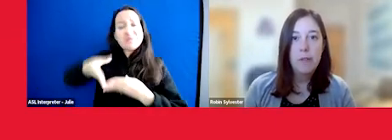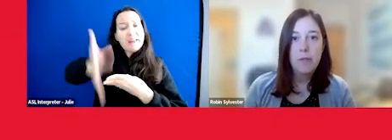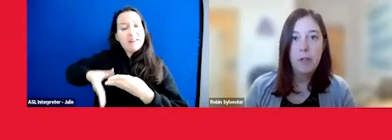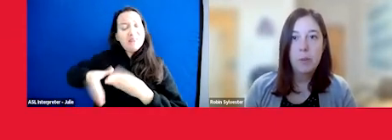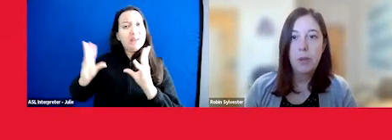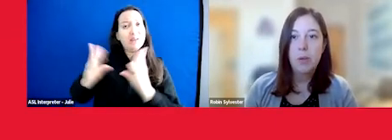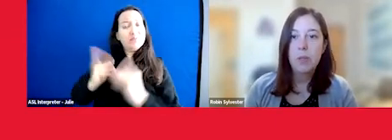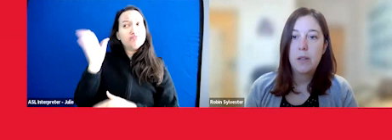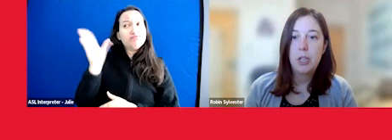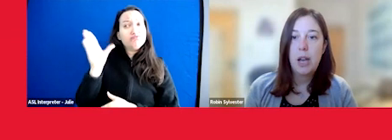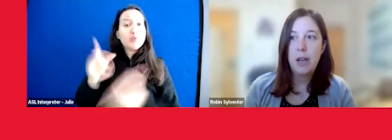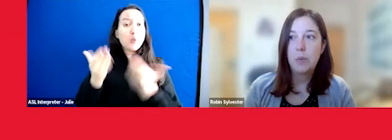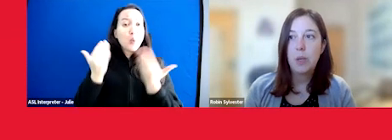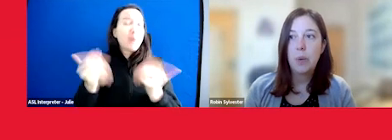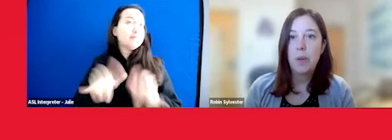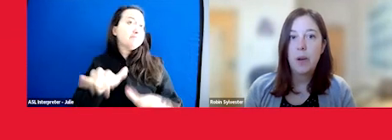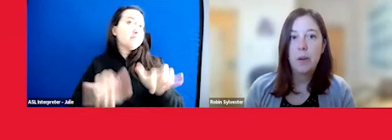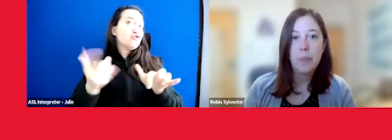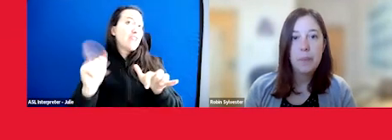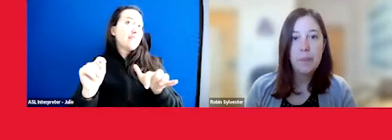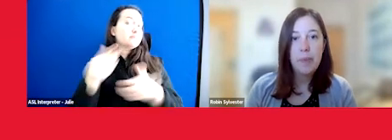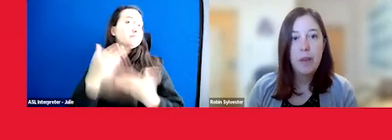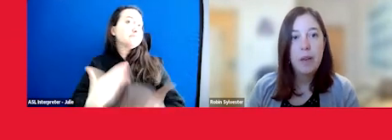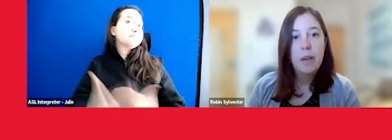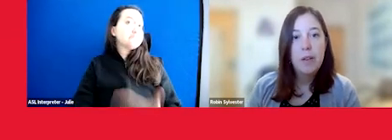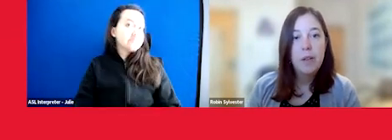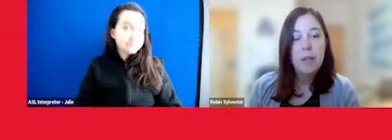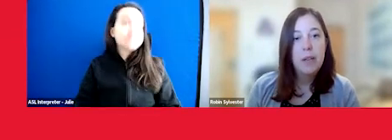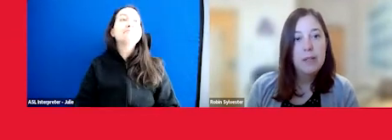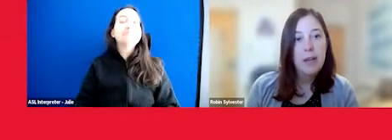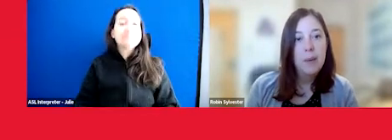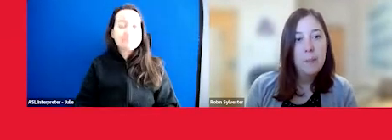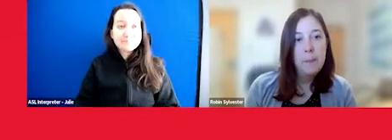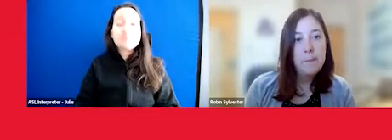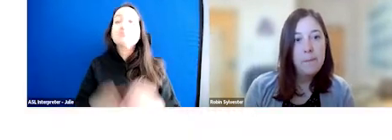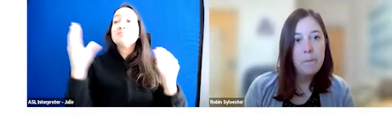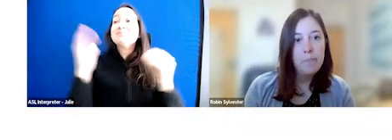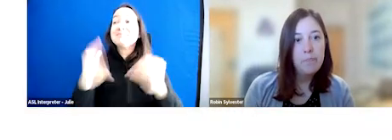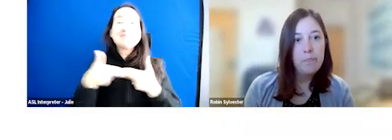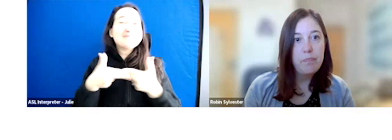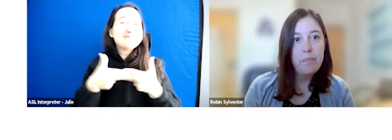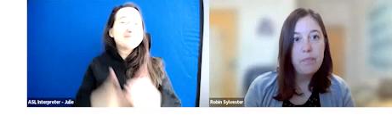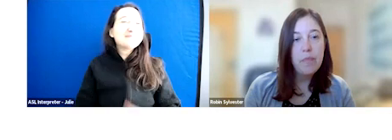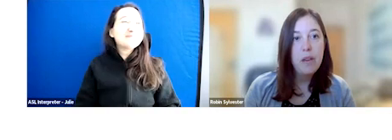presentation, but feel free to put those in the chat as we go along. Next slide.